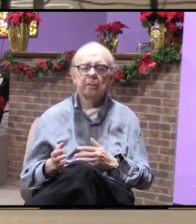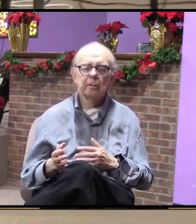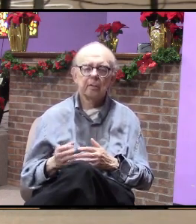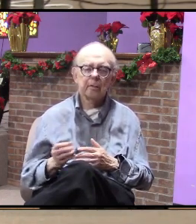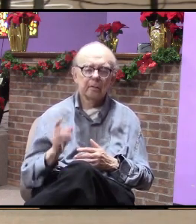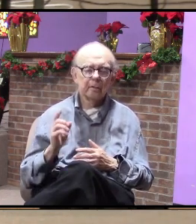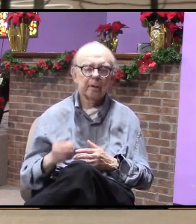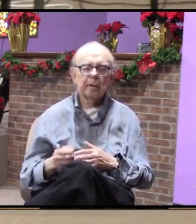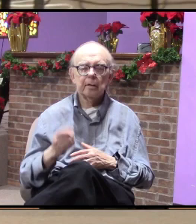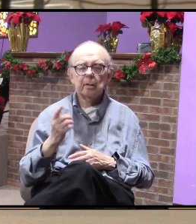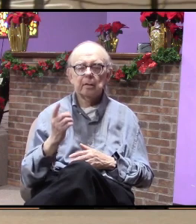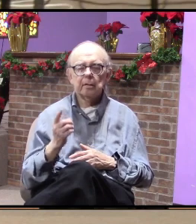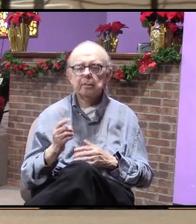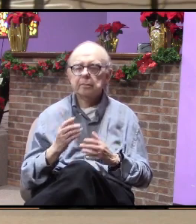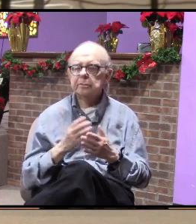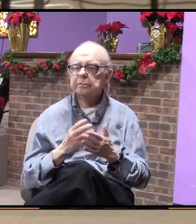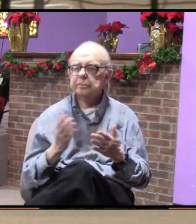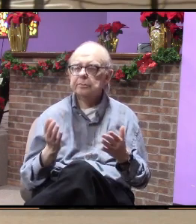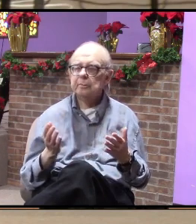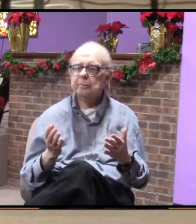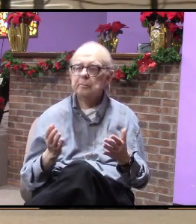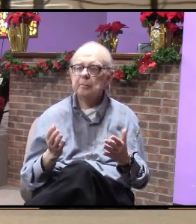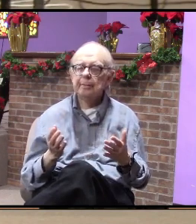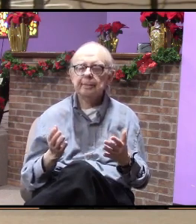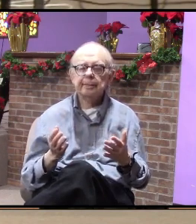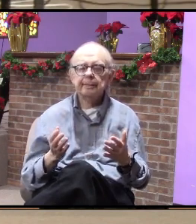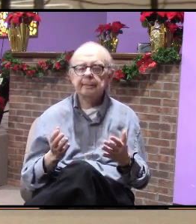And you need to understand something.